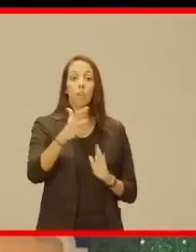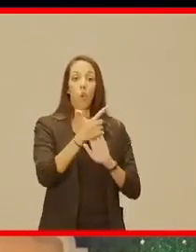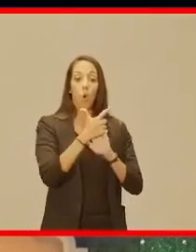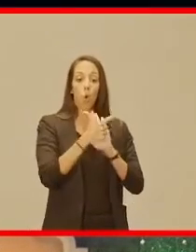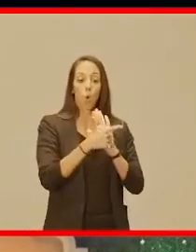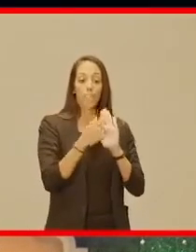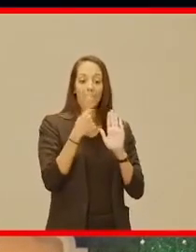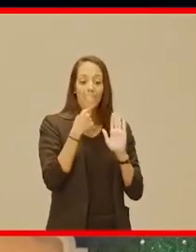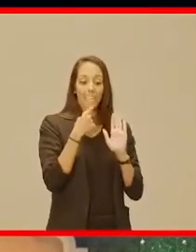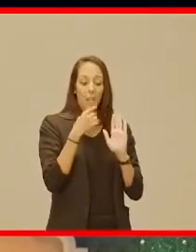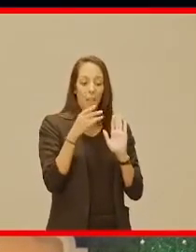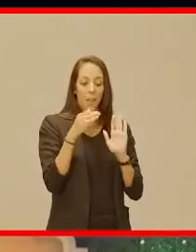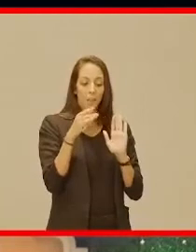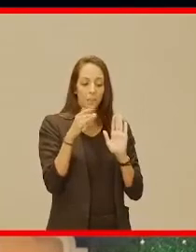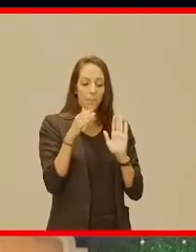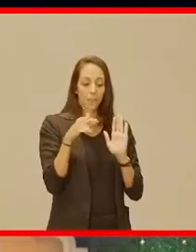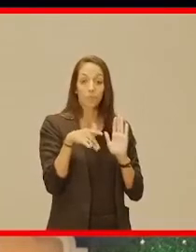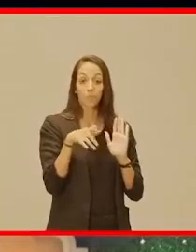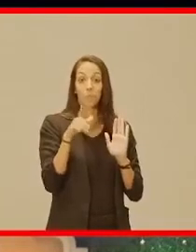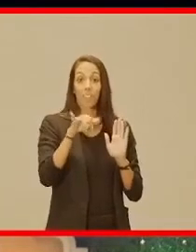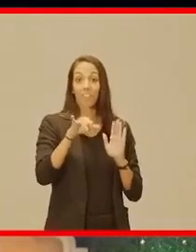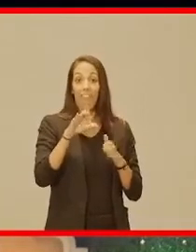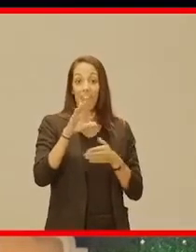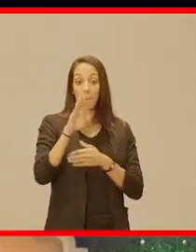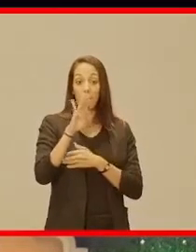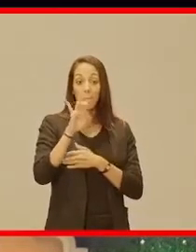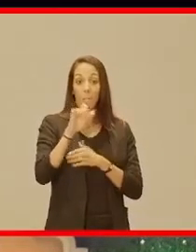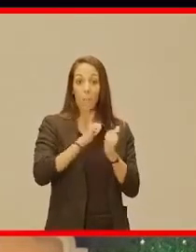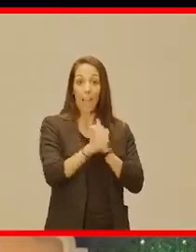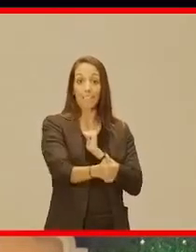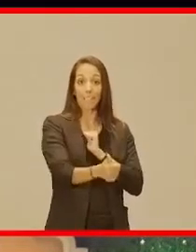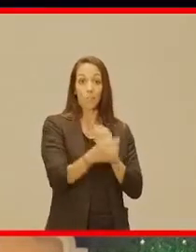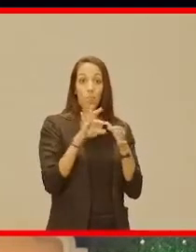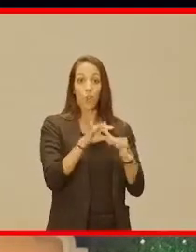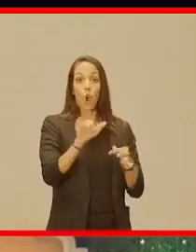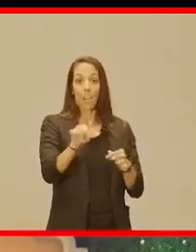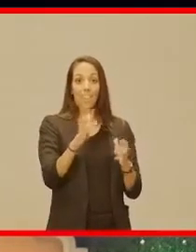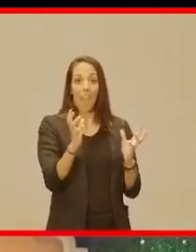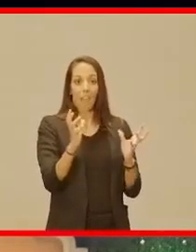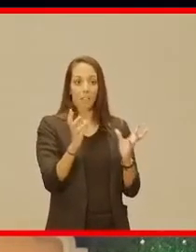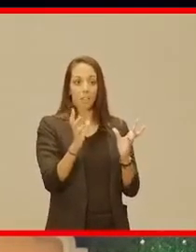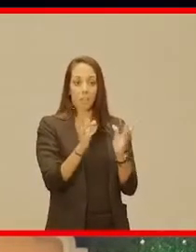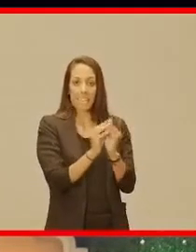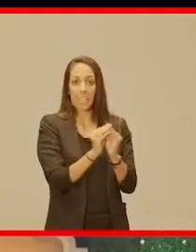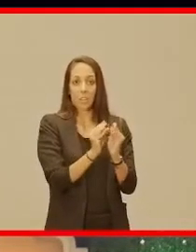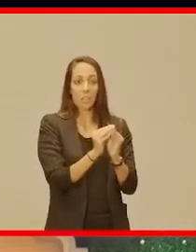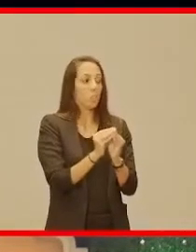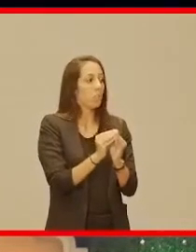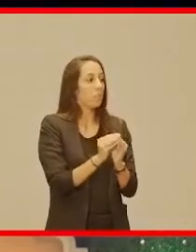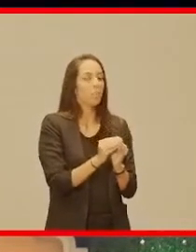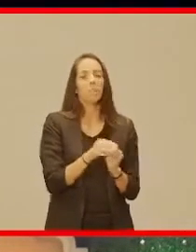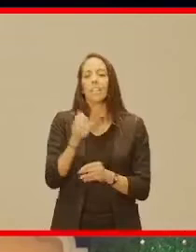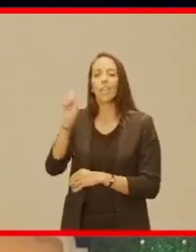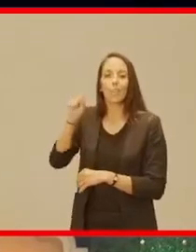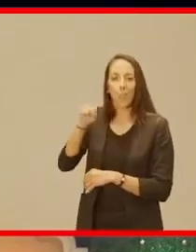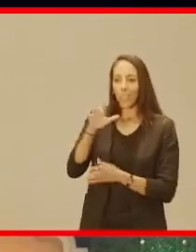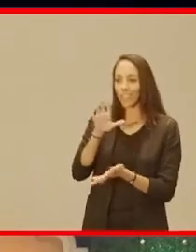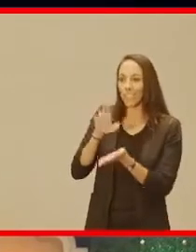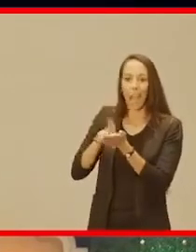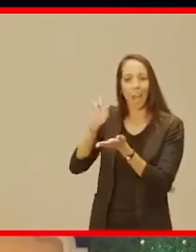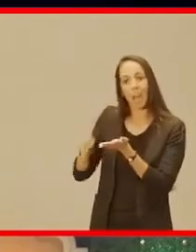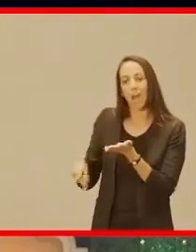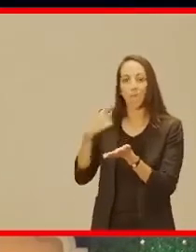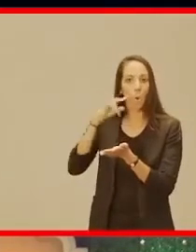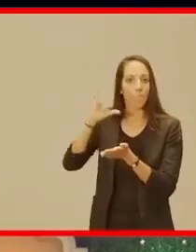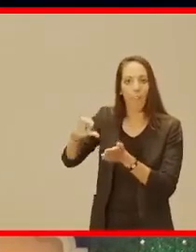the D, that passed. Yeah, it did 2 sessions ago. It passed. But you have to opt in. Yeah, and